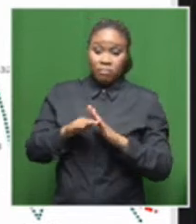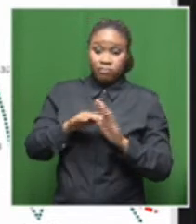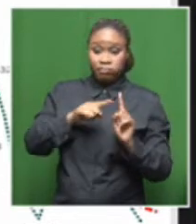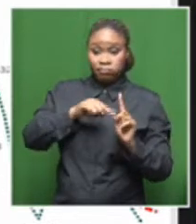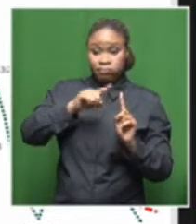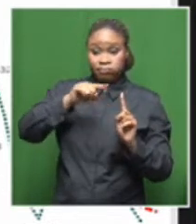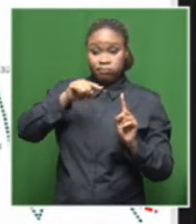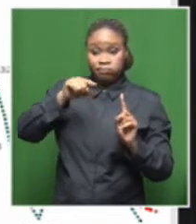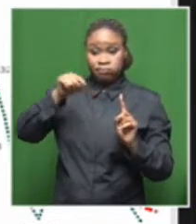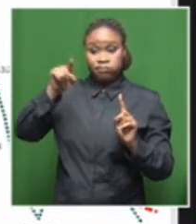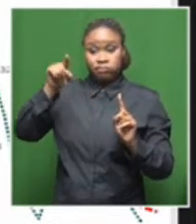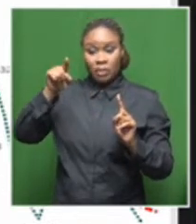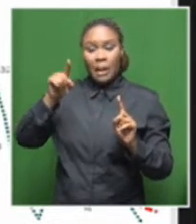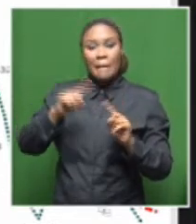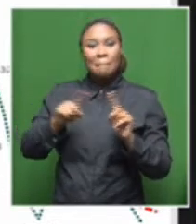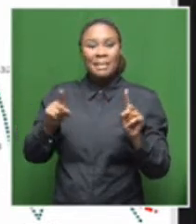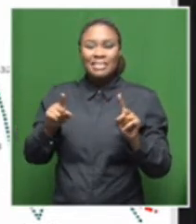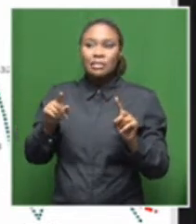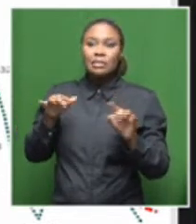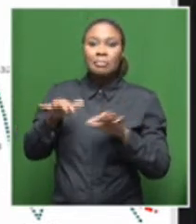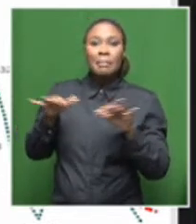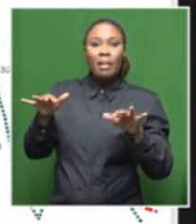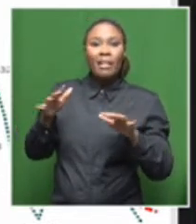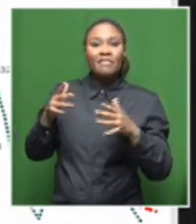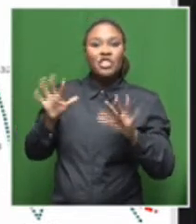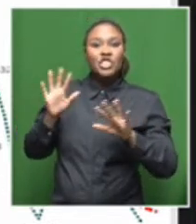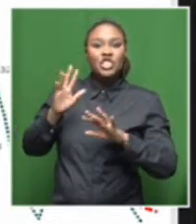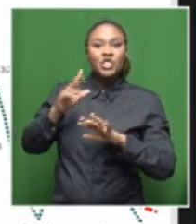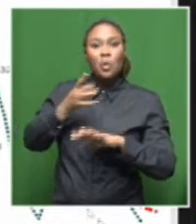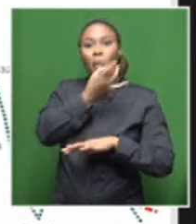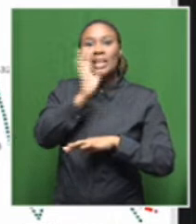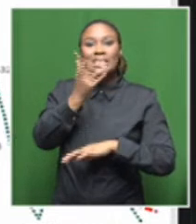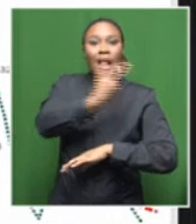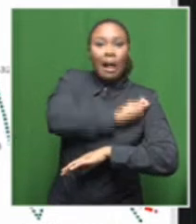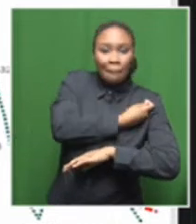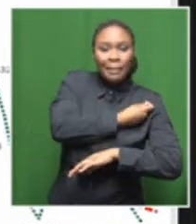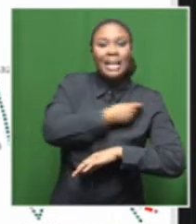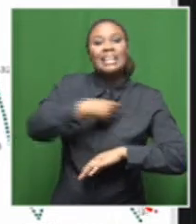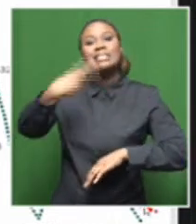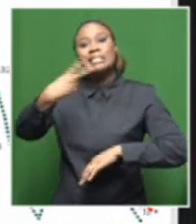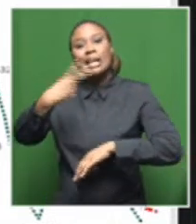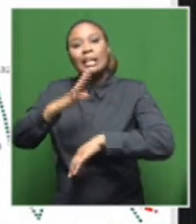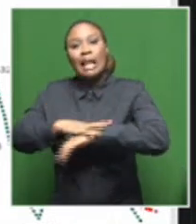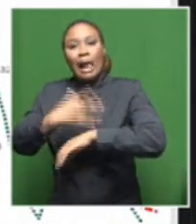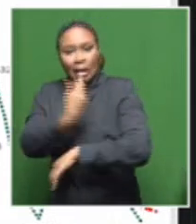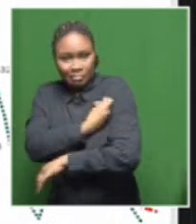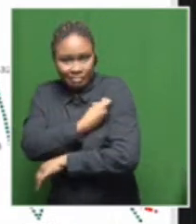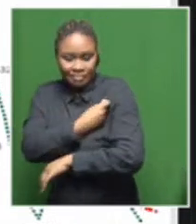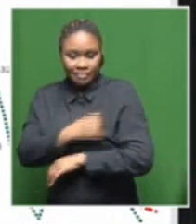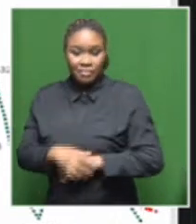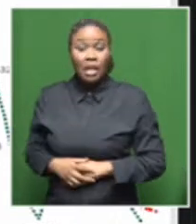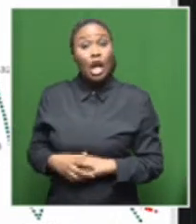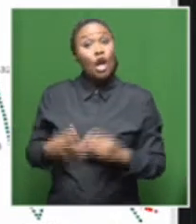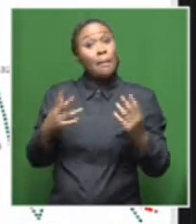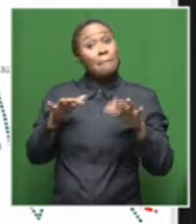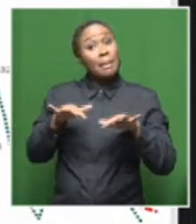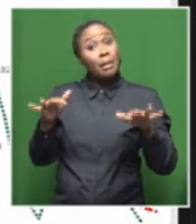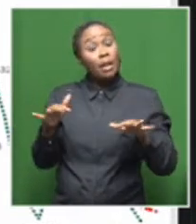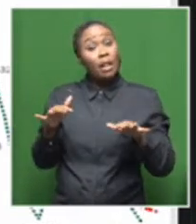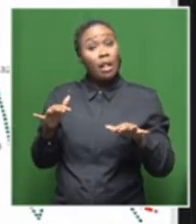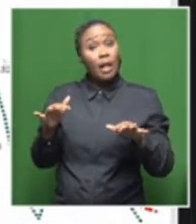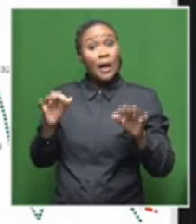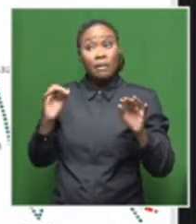is people returning who have previously been vaccinated, and the total number of new people who are being vaccinated